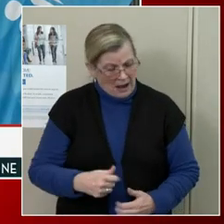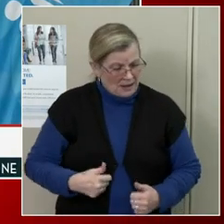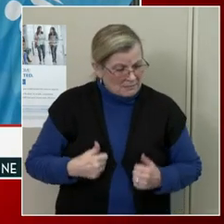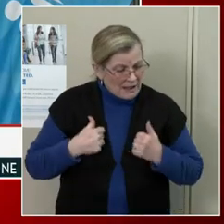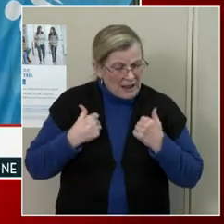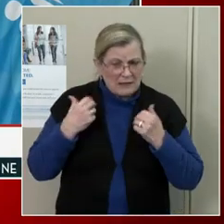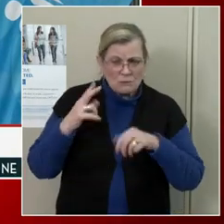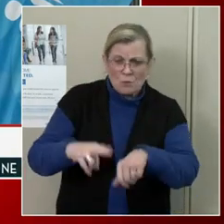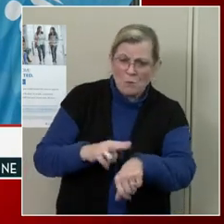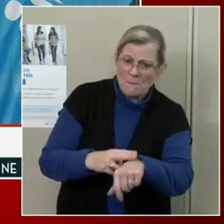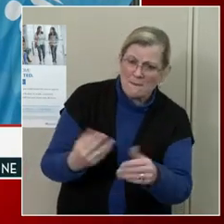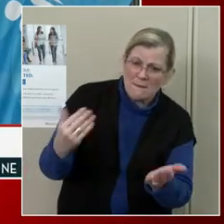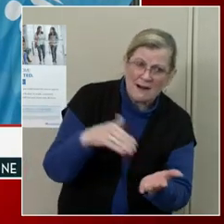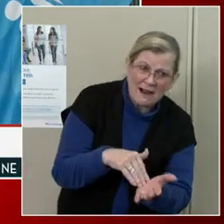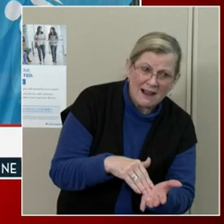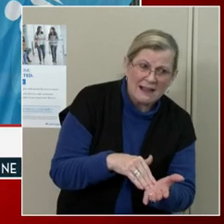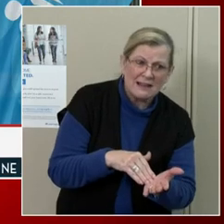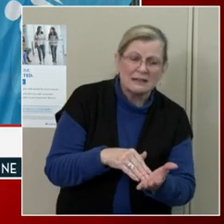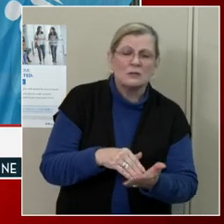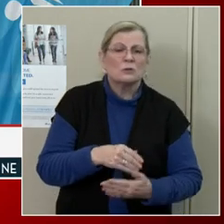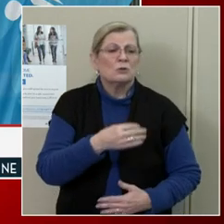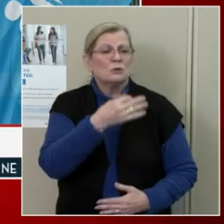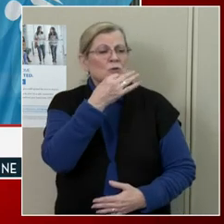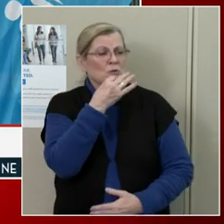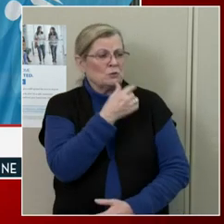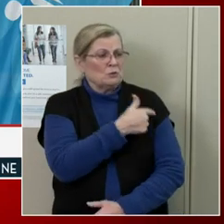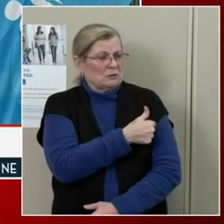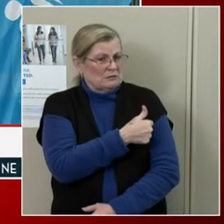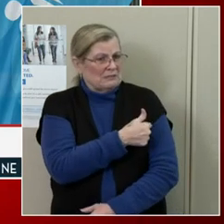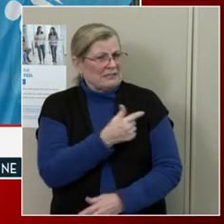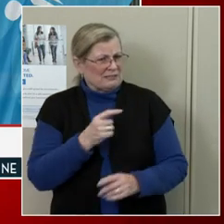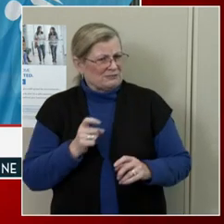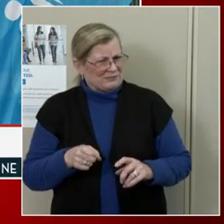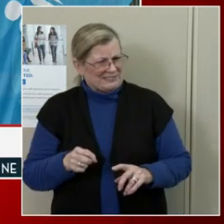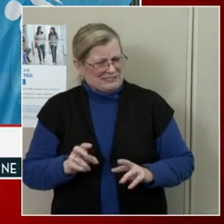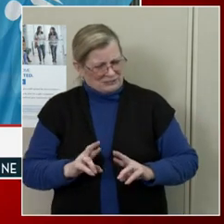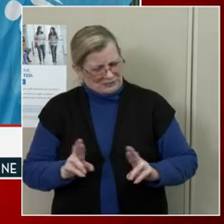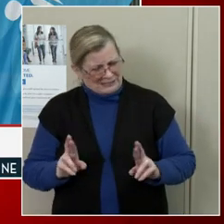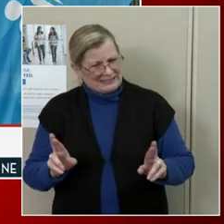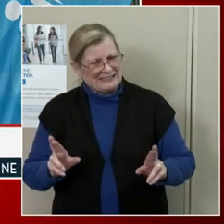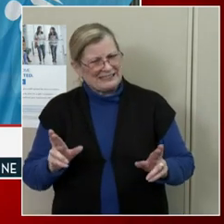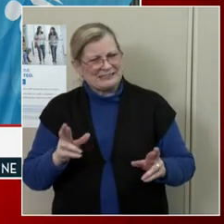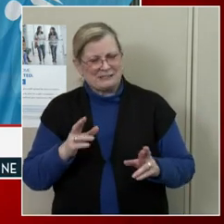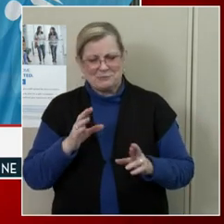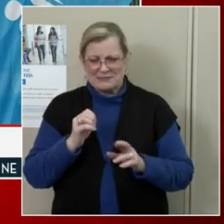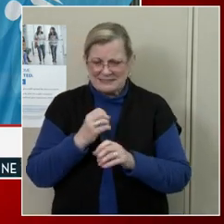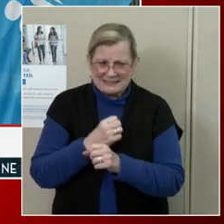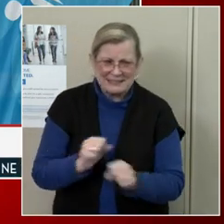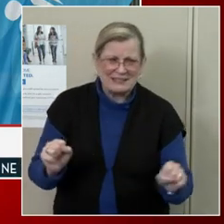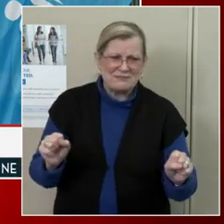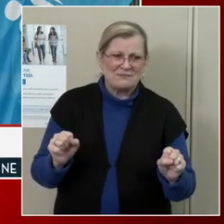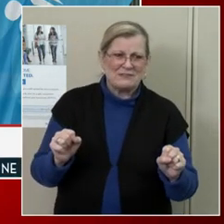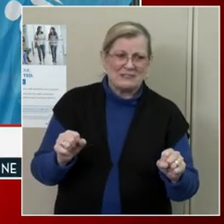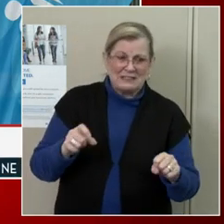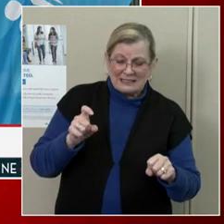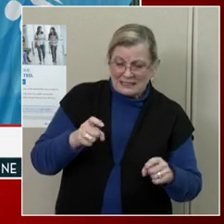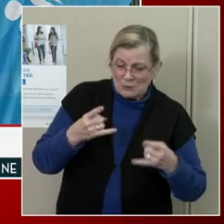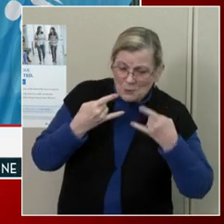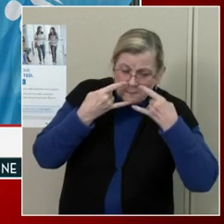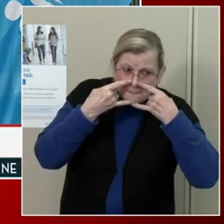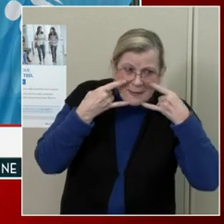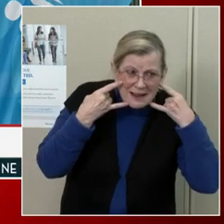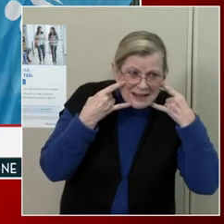will be. In the meantime, we must stay safe. We must remain vigilant by wearing our mask, by